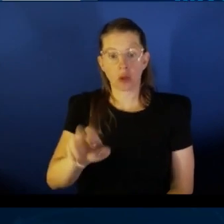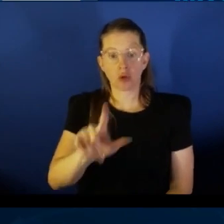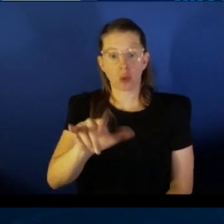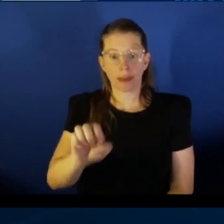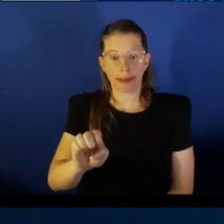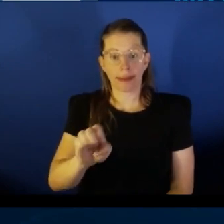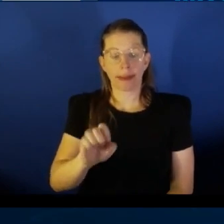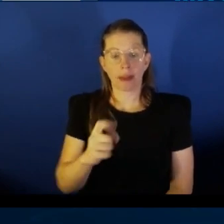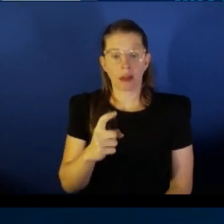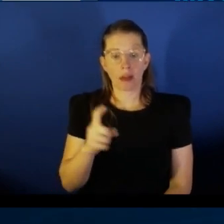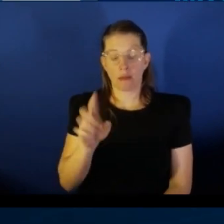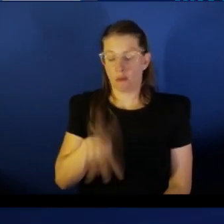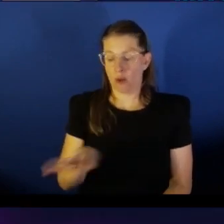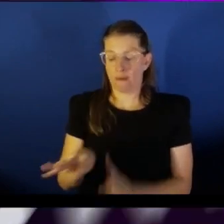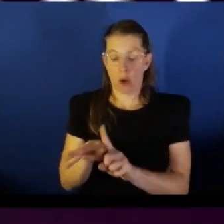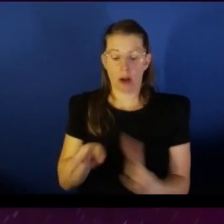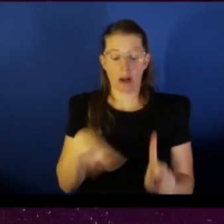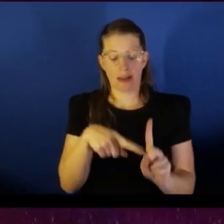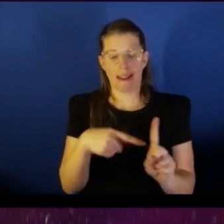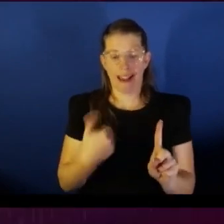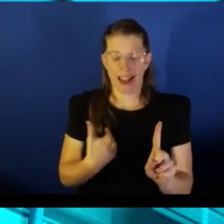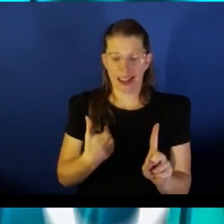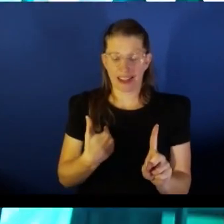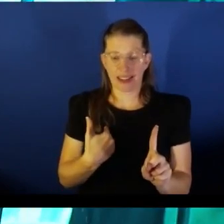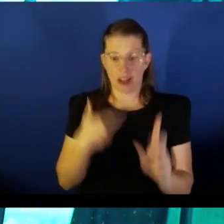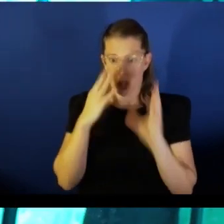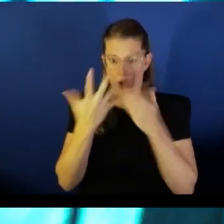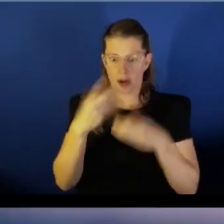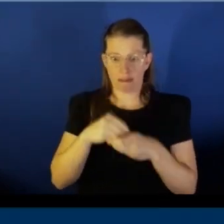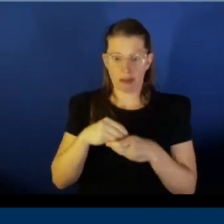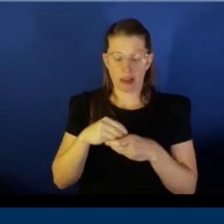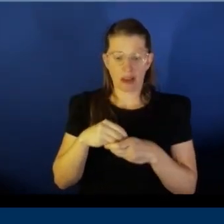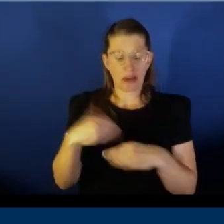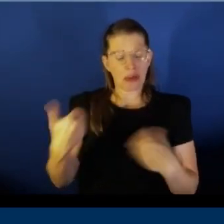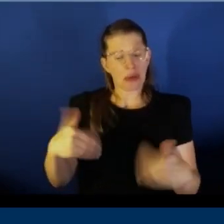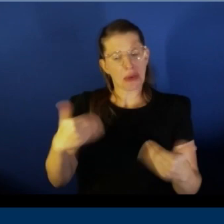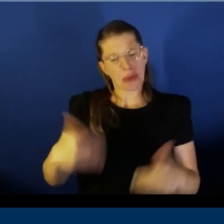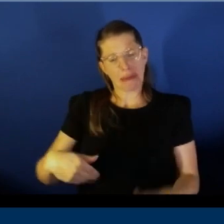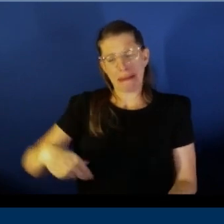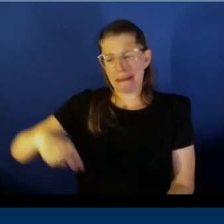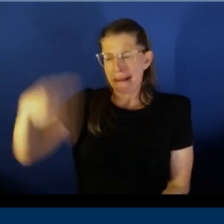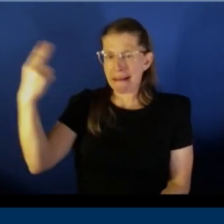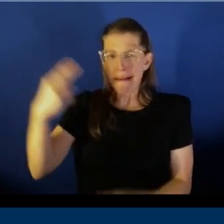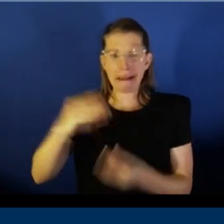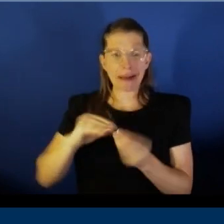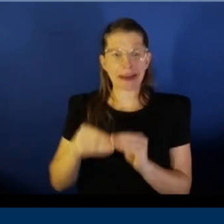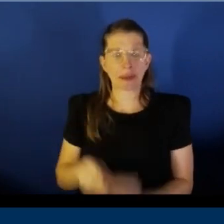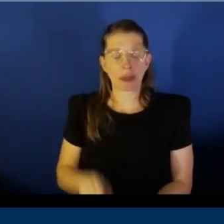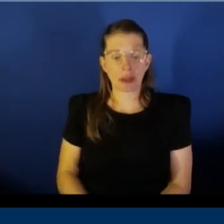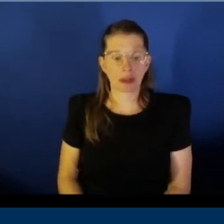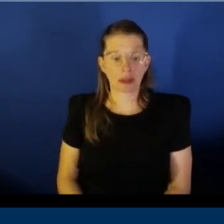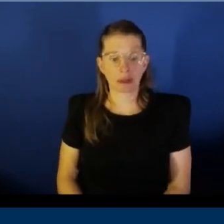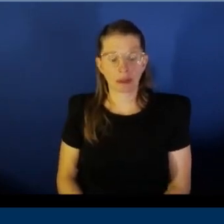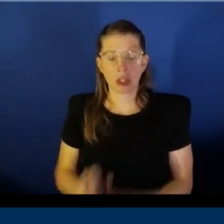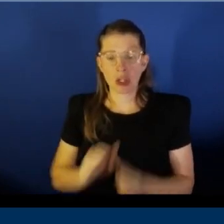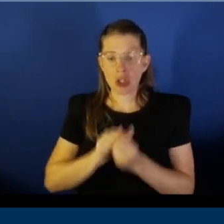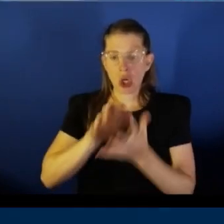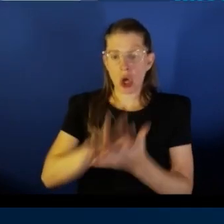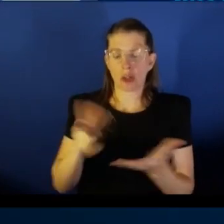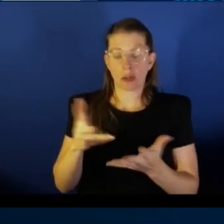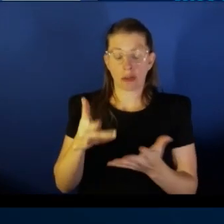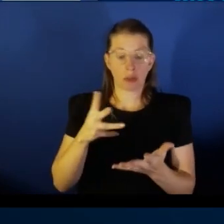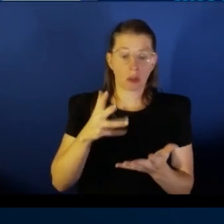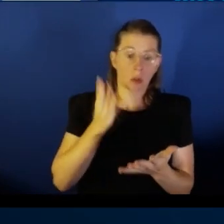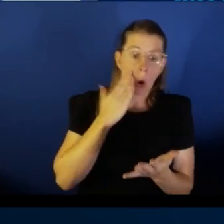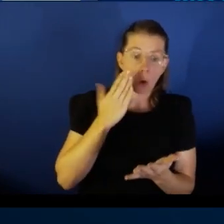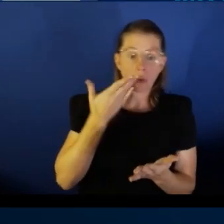in 44 kids has autism. That just seems so very high. What causes this? What do we know? What don't we know about what